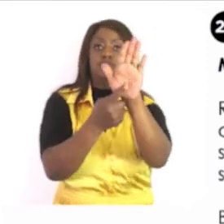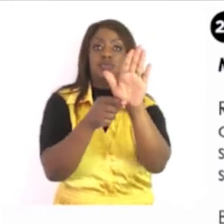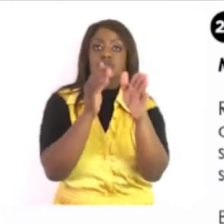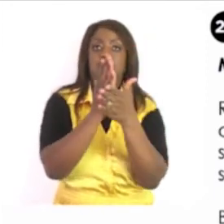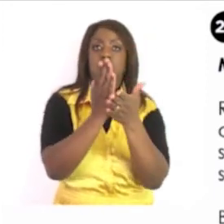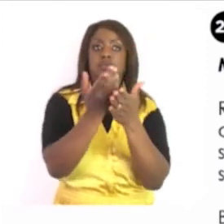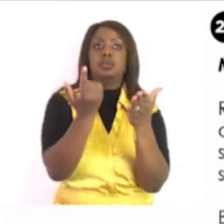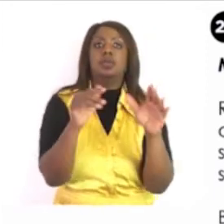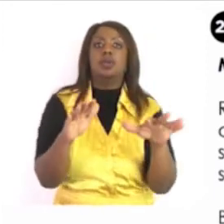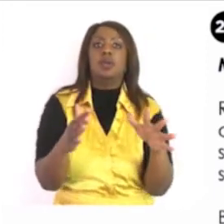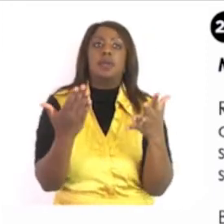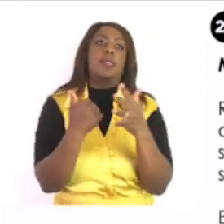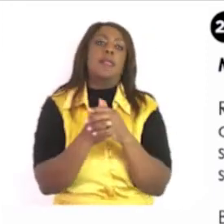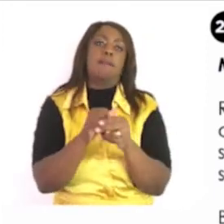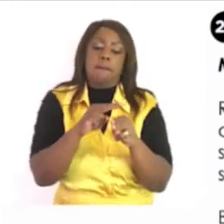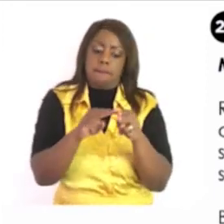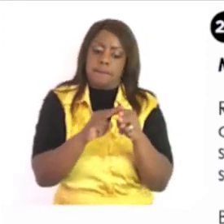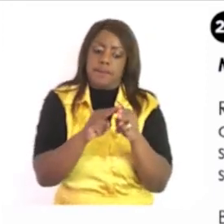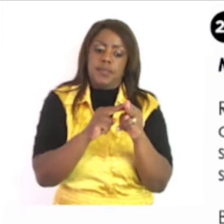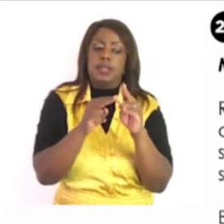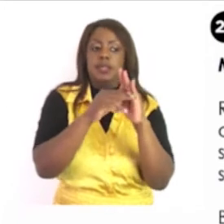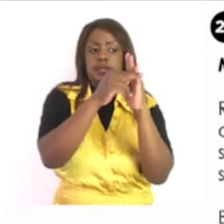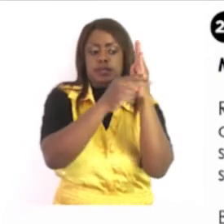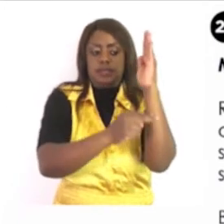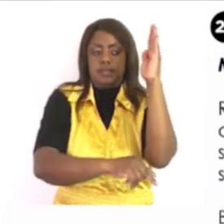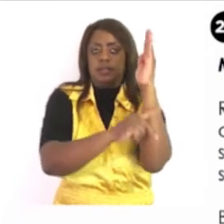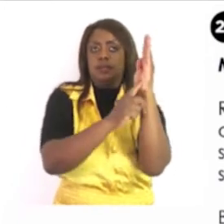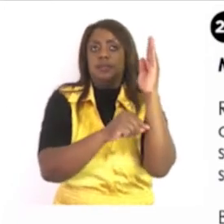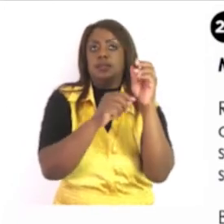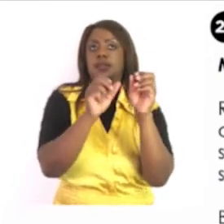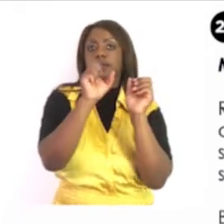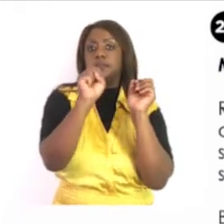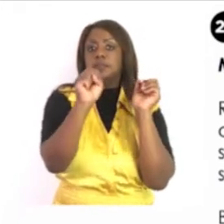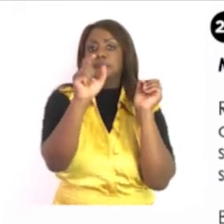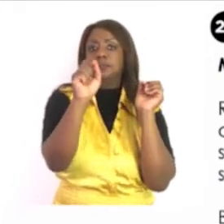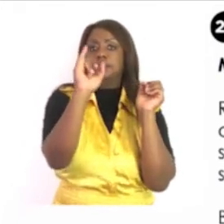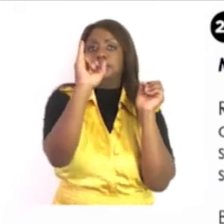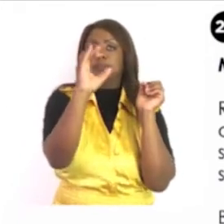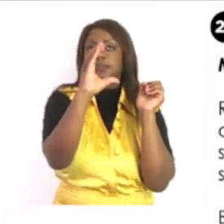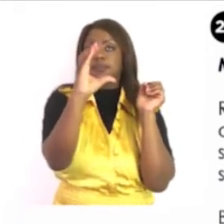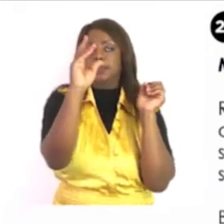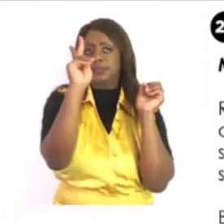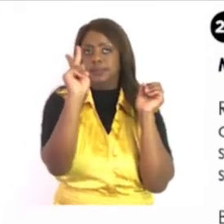image which demonstrate how one should stand.